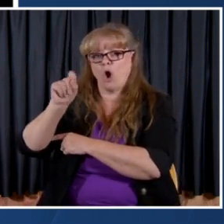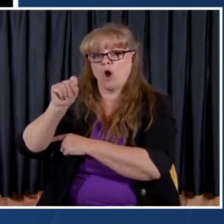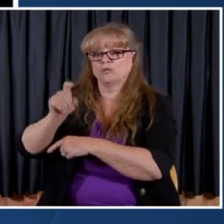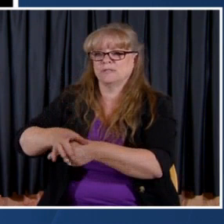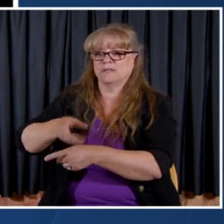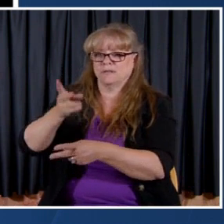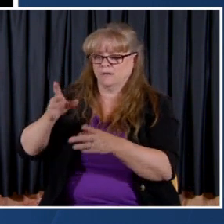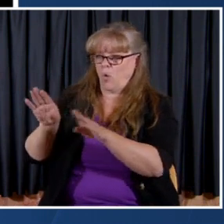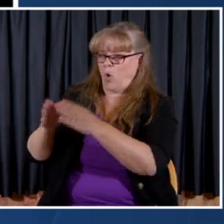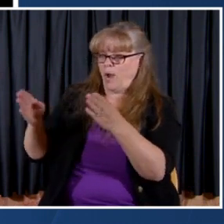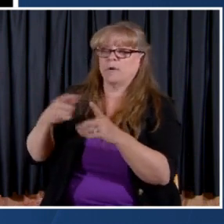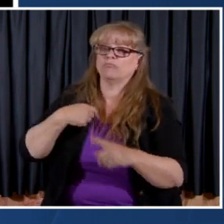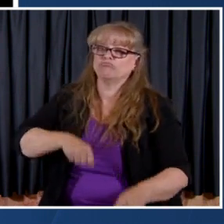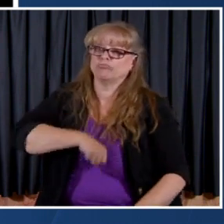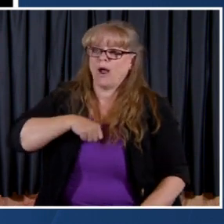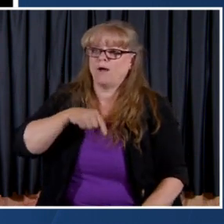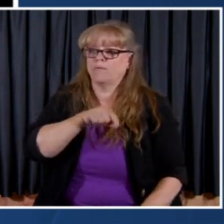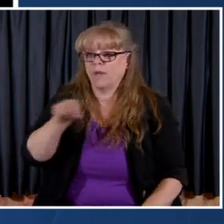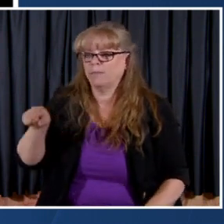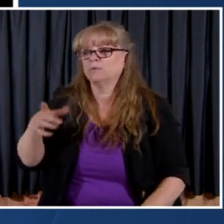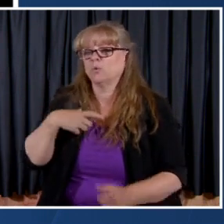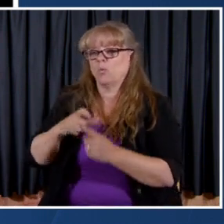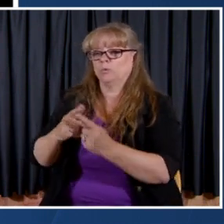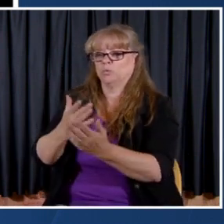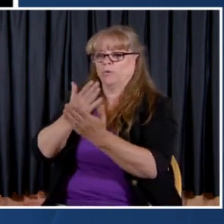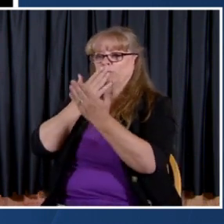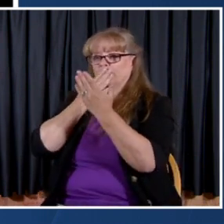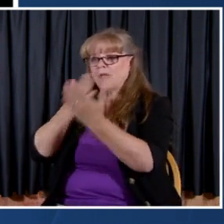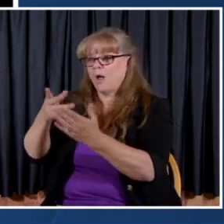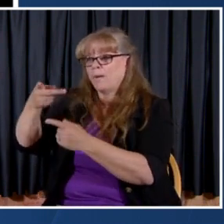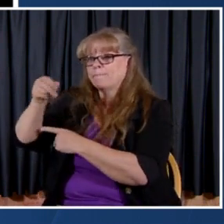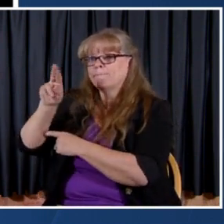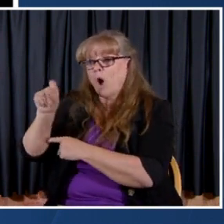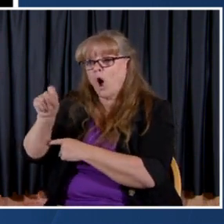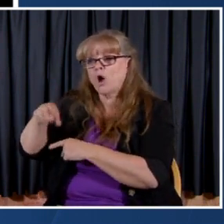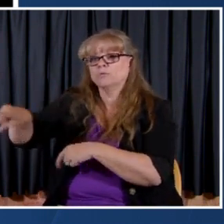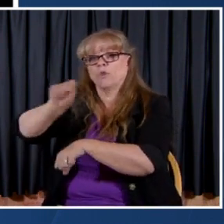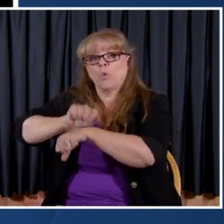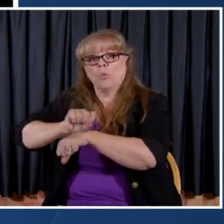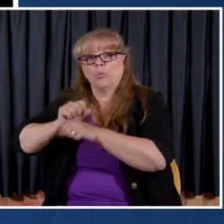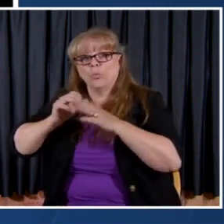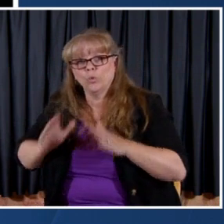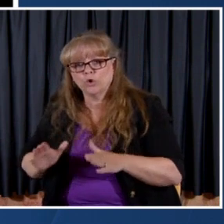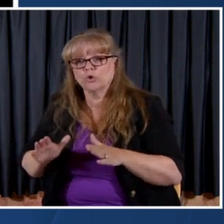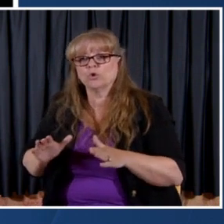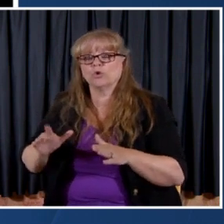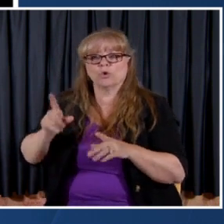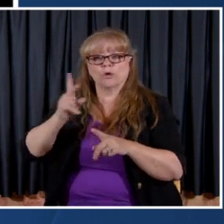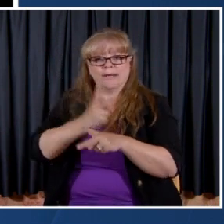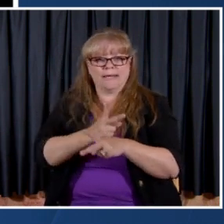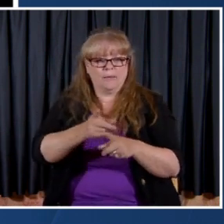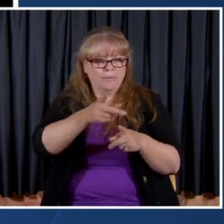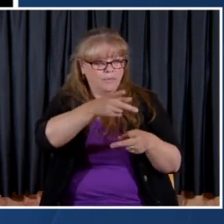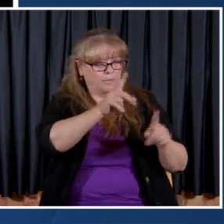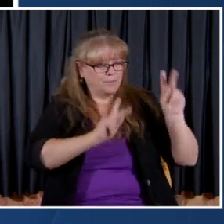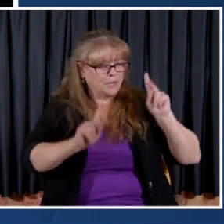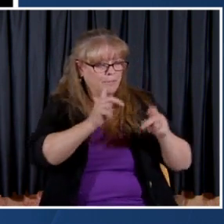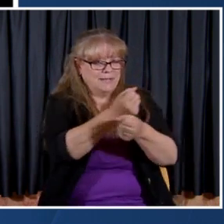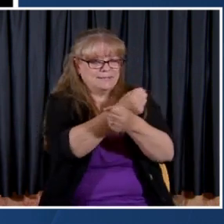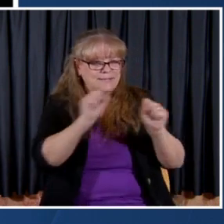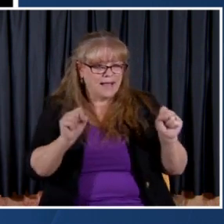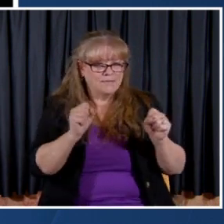for being out there and having our beautiful outdoor recreation areas be available throughout this crisis. And I'm confident that camping sites